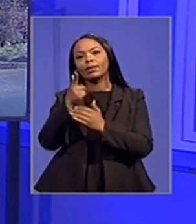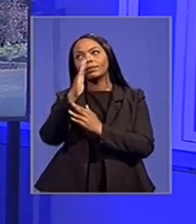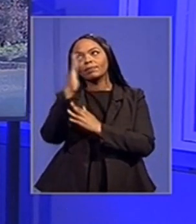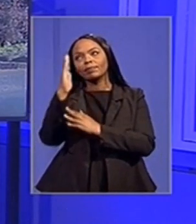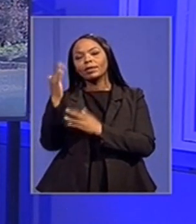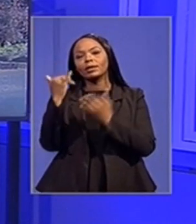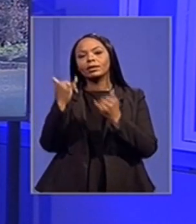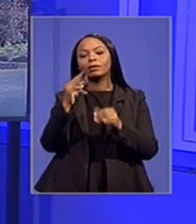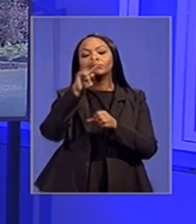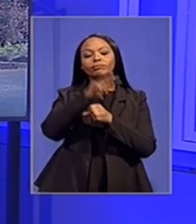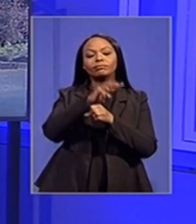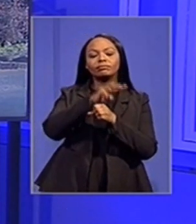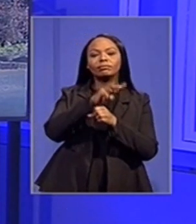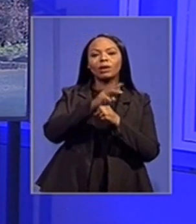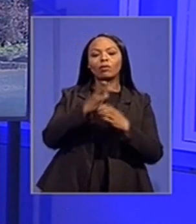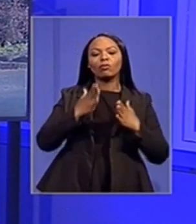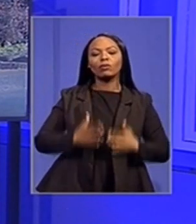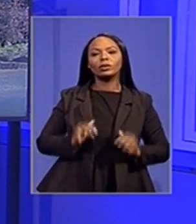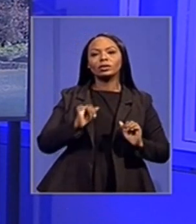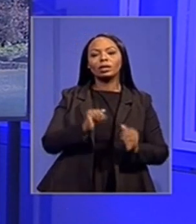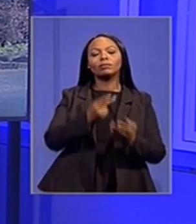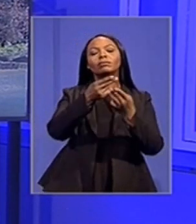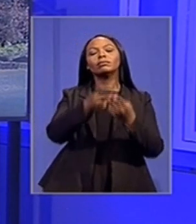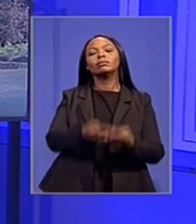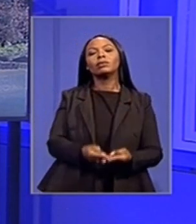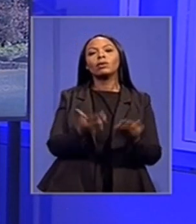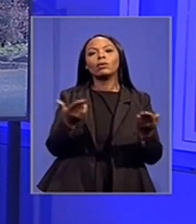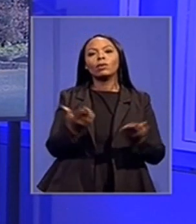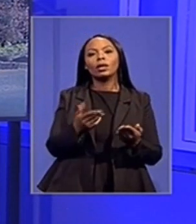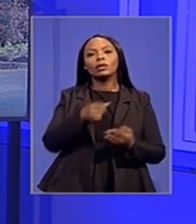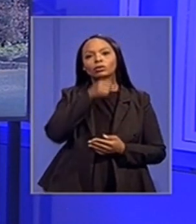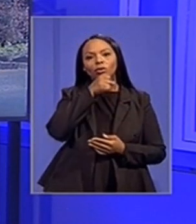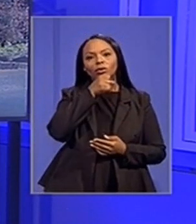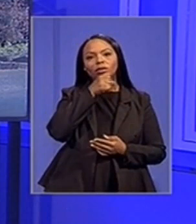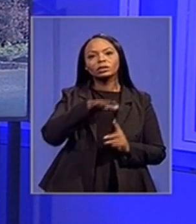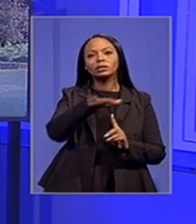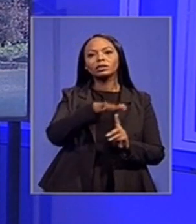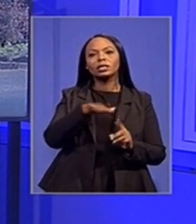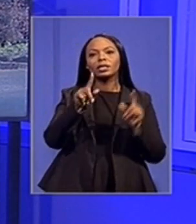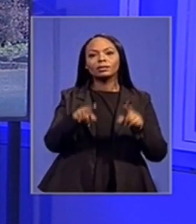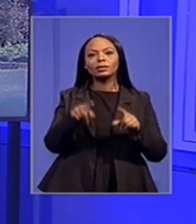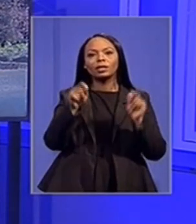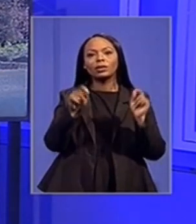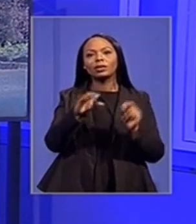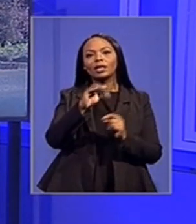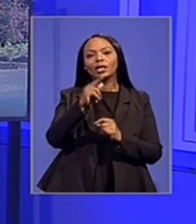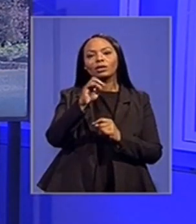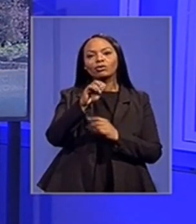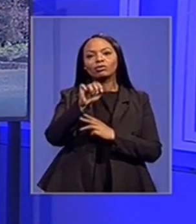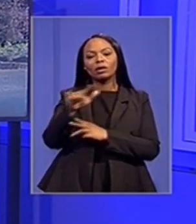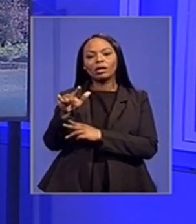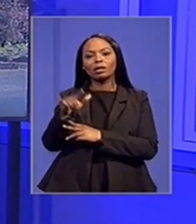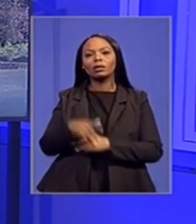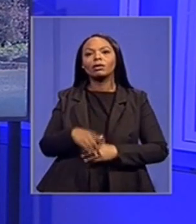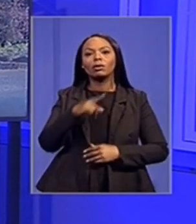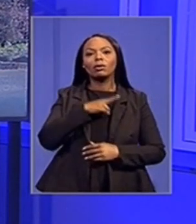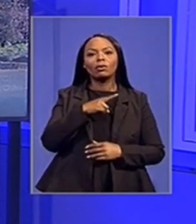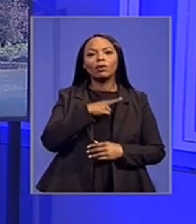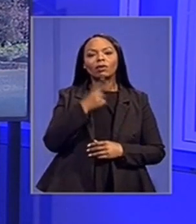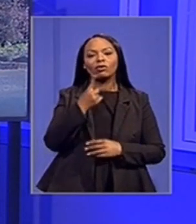boha setopo sa hae se tlabeng se beilwe St George's Cathedral Cape Town. Sena se tlo etswa nakong ya matsatsi a mabedi ho qoba